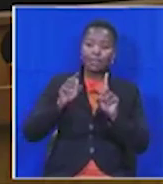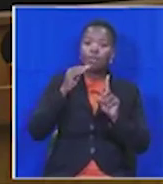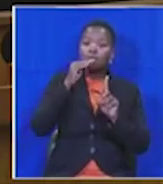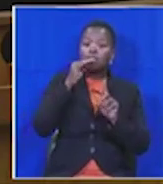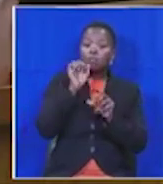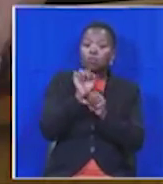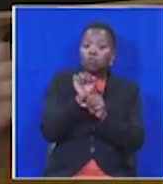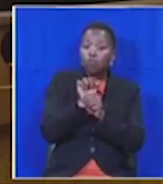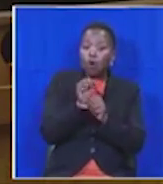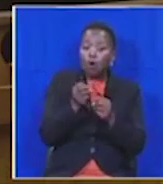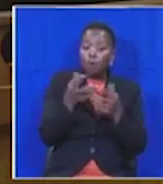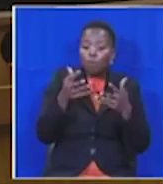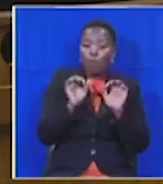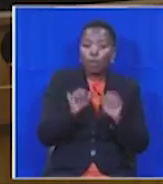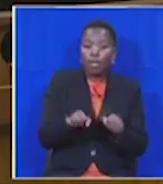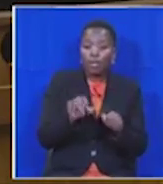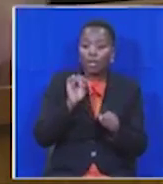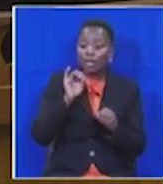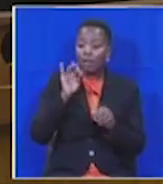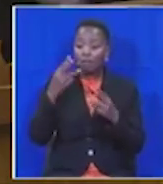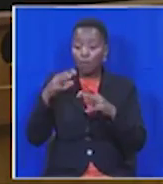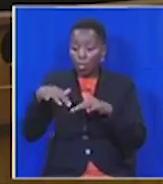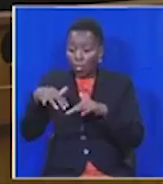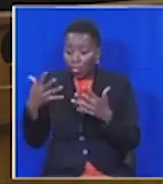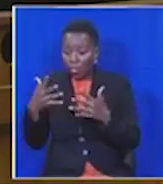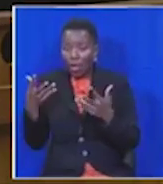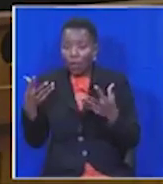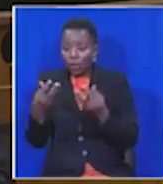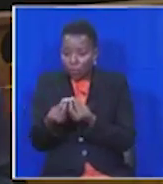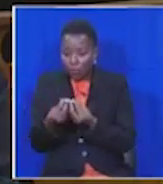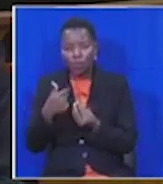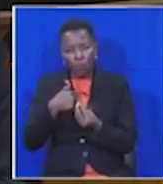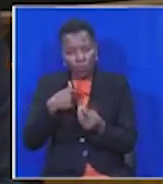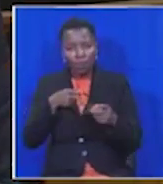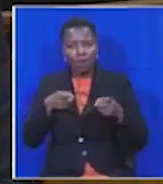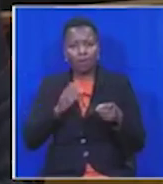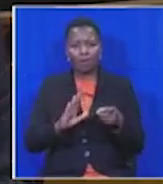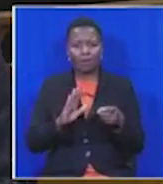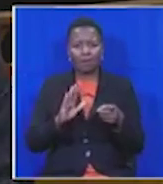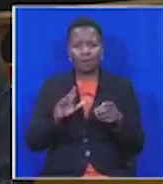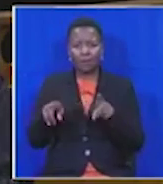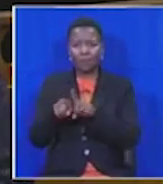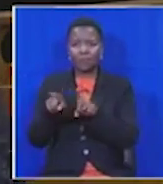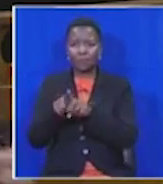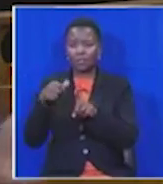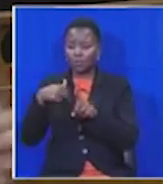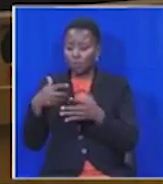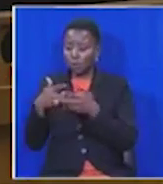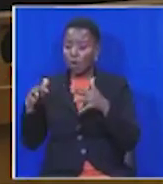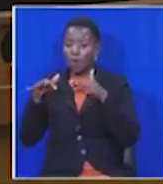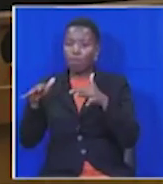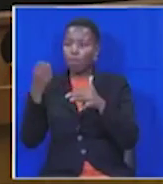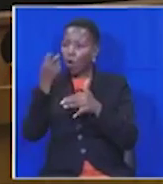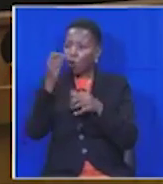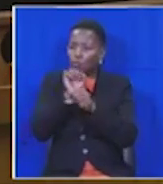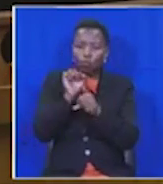unemployment numbers, the lowest unemployment in the country where we govern, and importantly, the lowest proportion of people who have given up looking